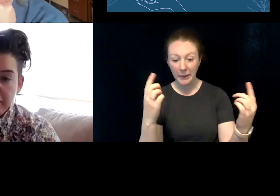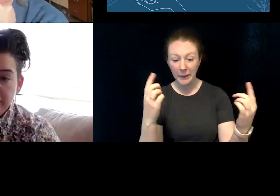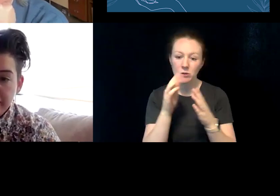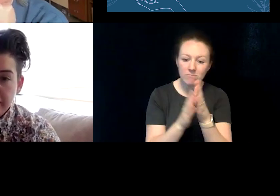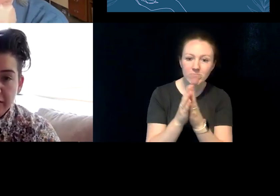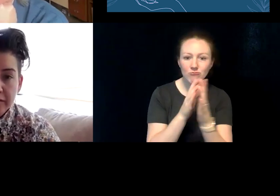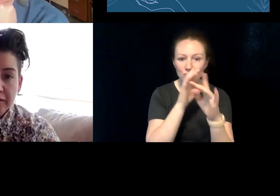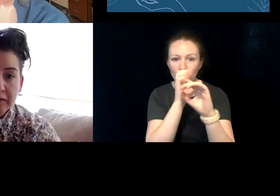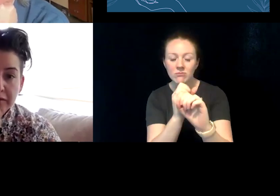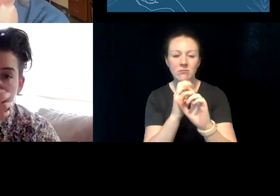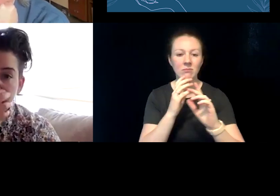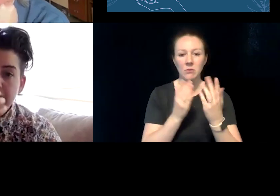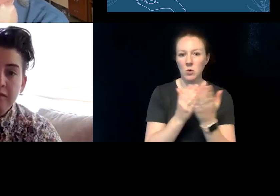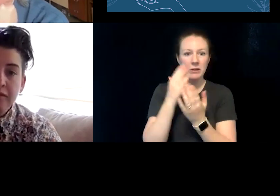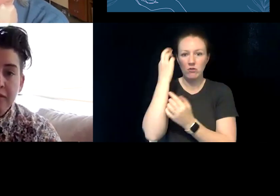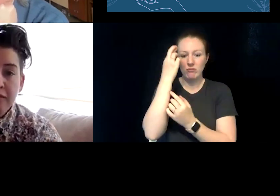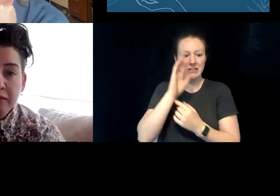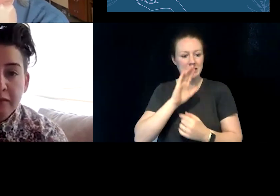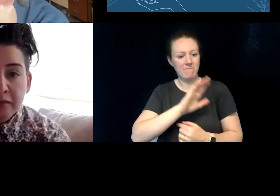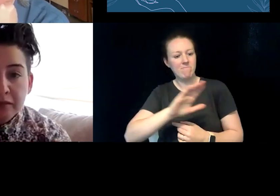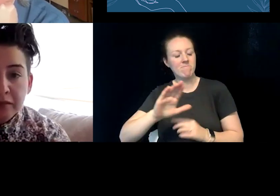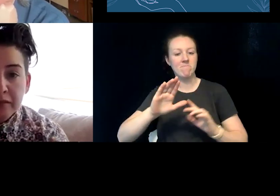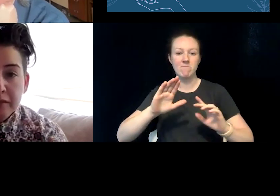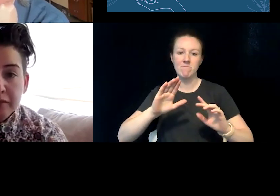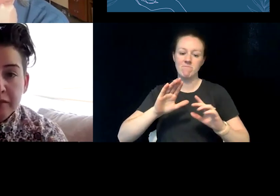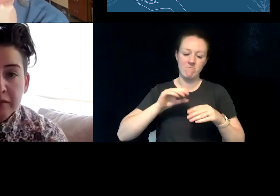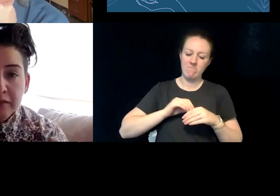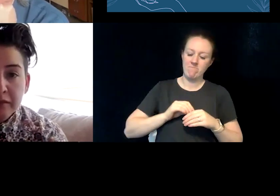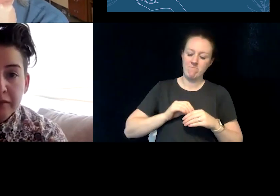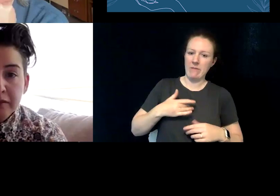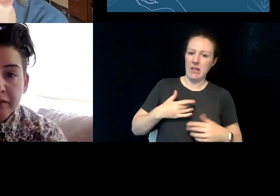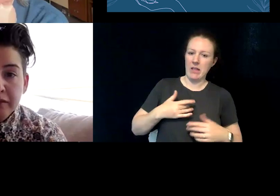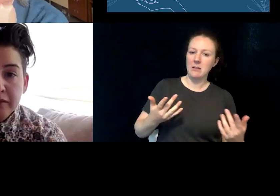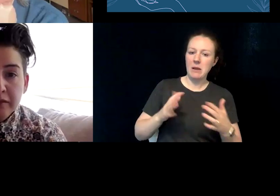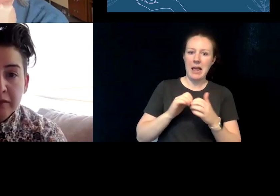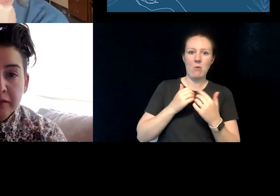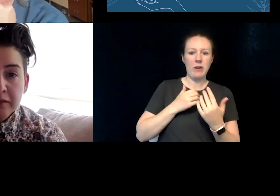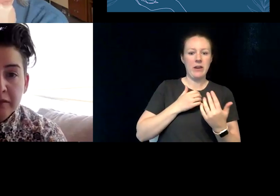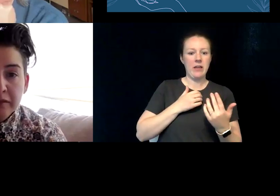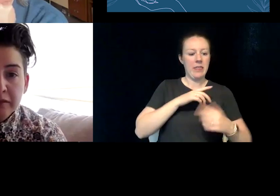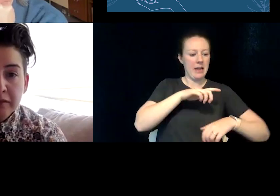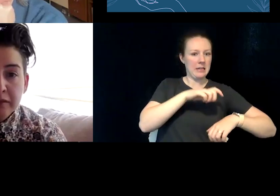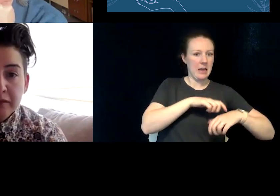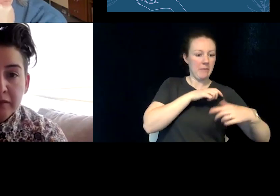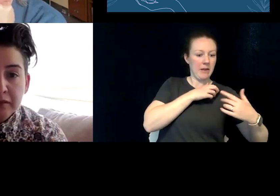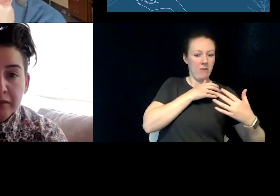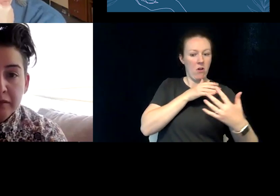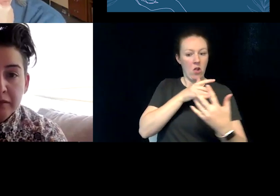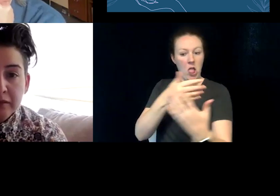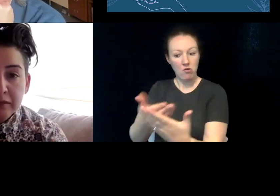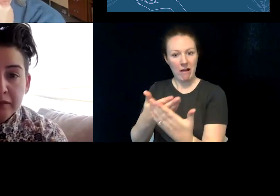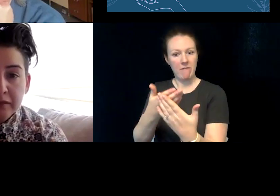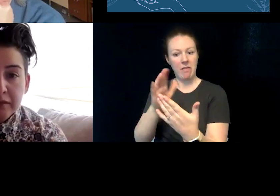the pieces for whatever reason. And how we arrived at that point was,